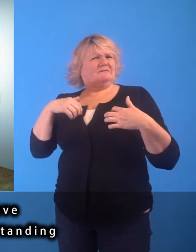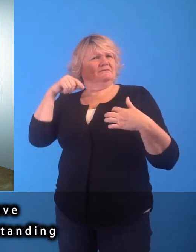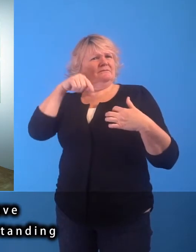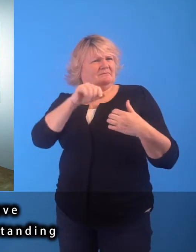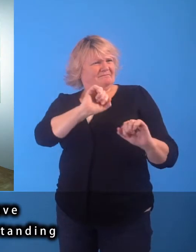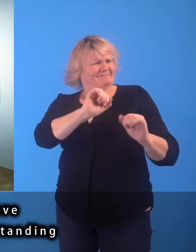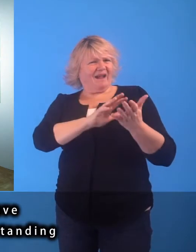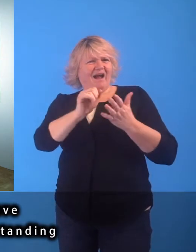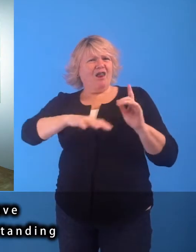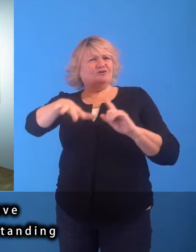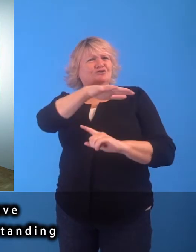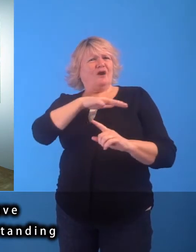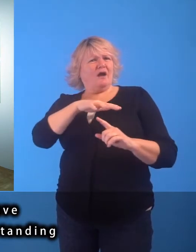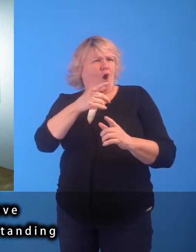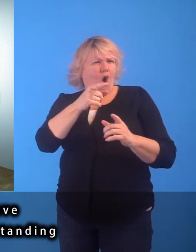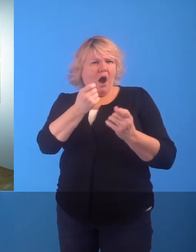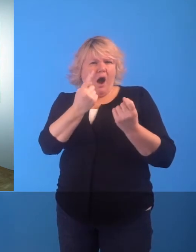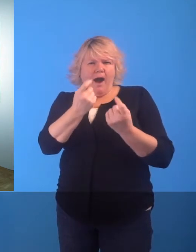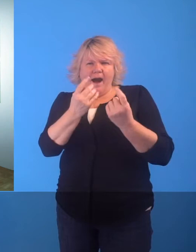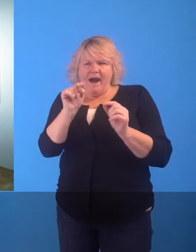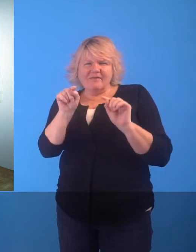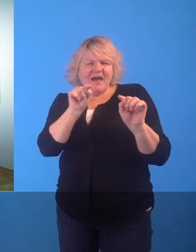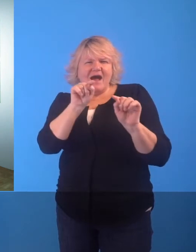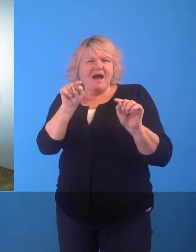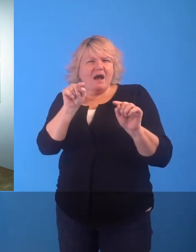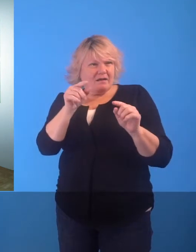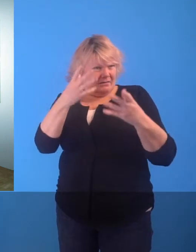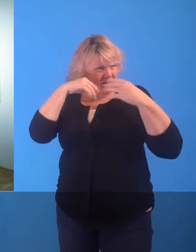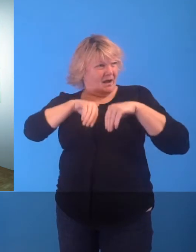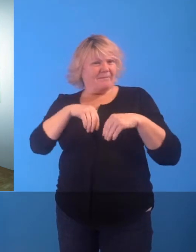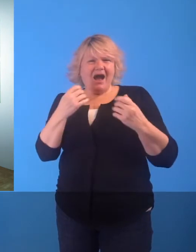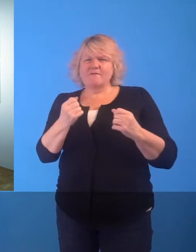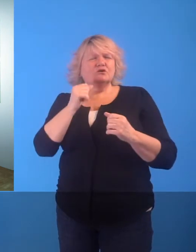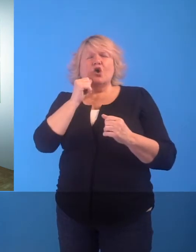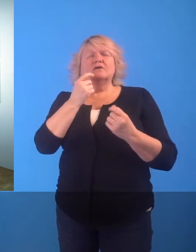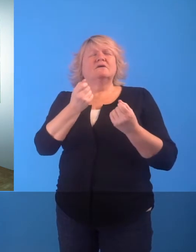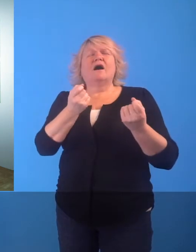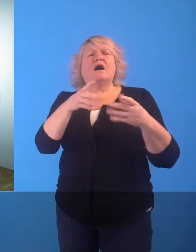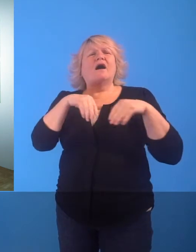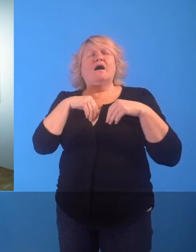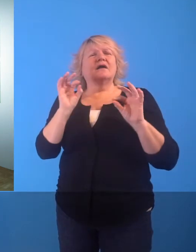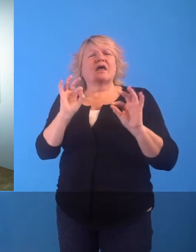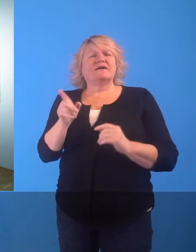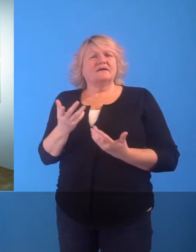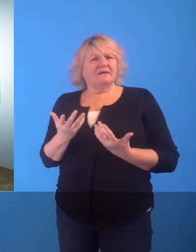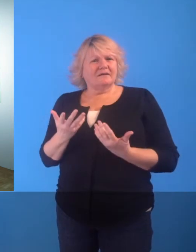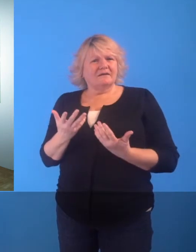overly interested in understanding the nuances of the culture he was experiencing.